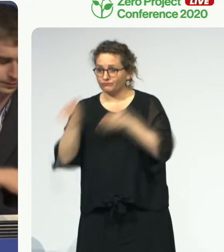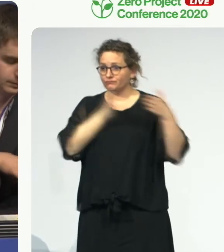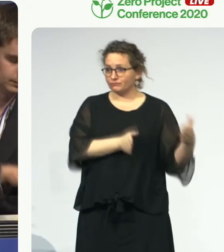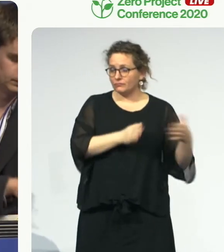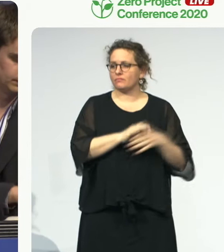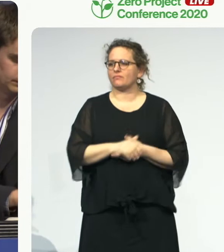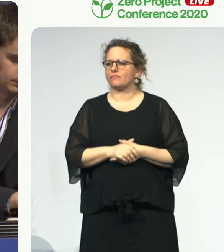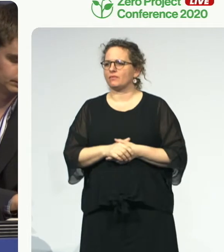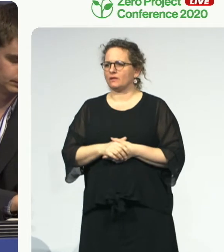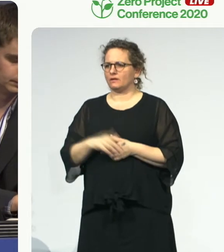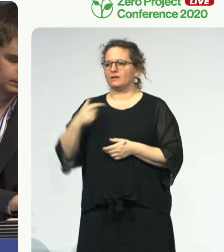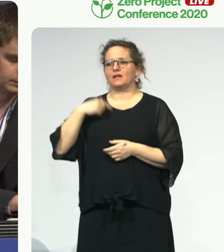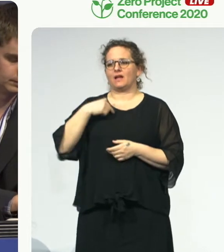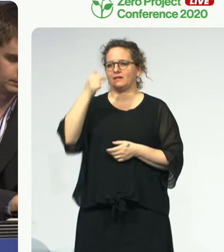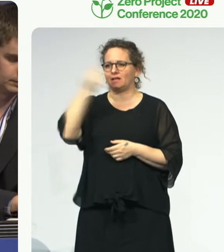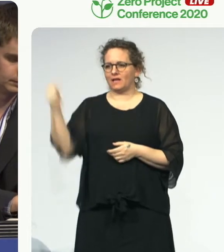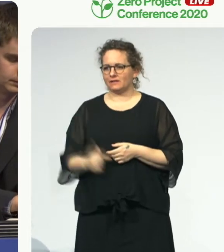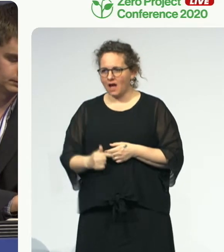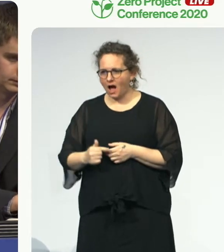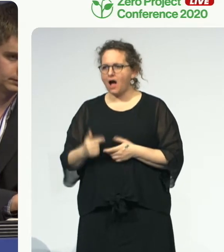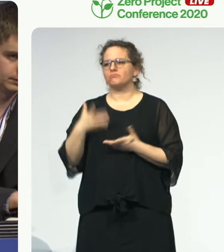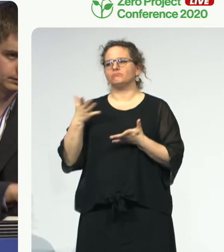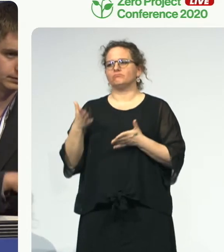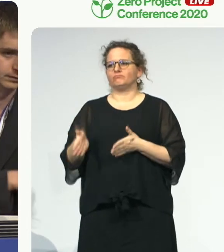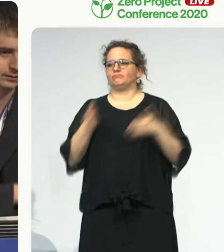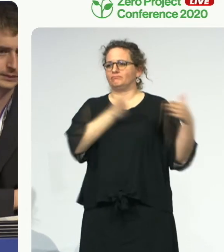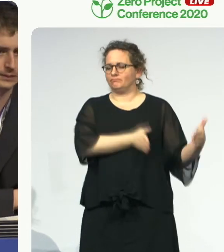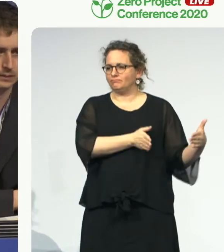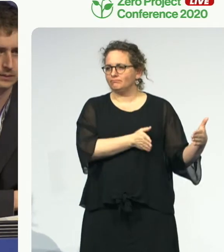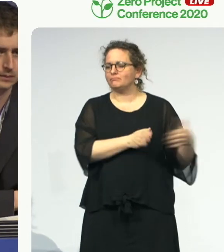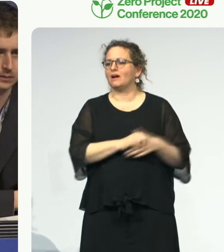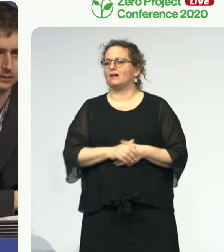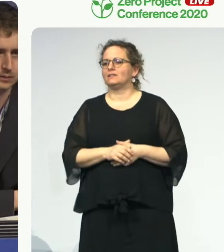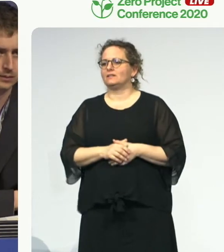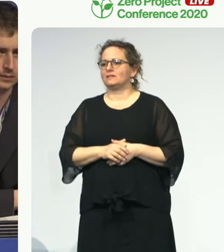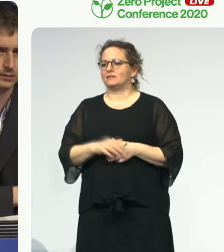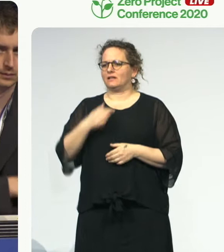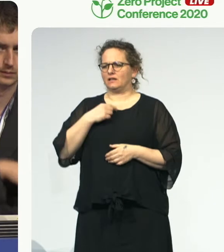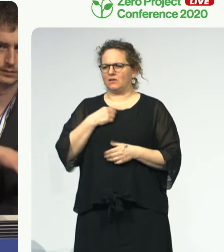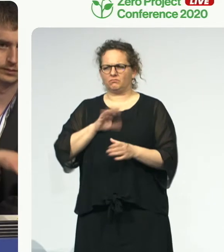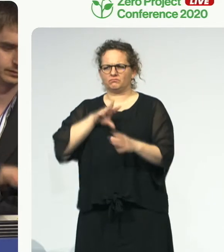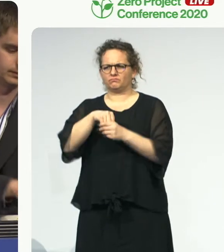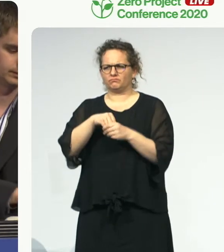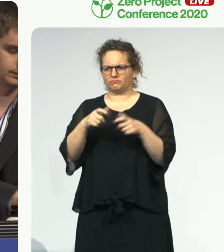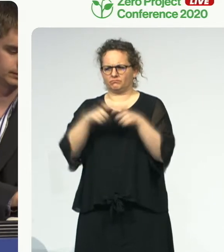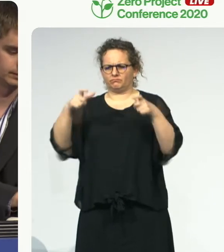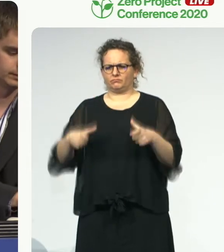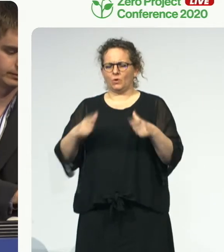Hello, I am Maryam Ismail, the Dean of the School of Education from the State University of Zanzibar.